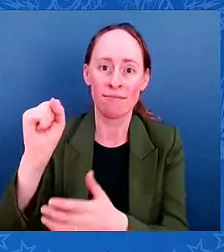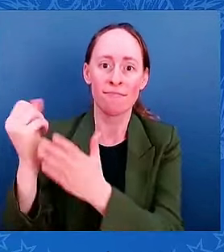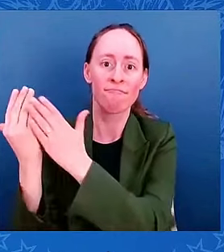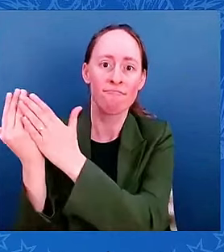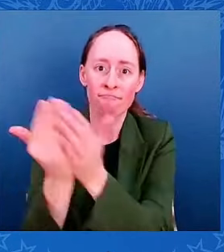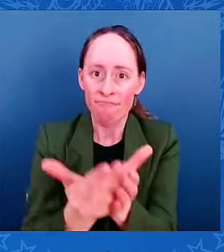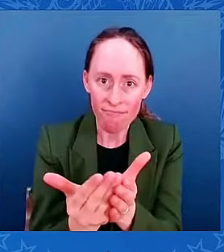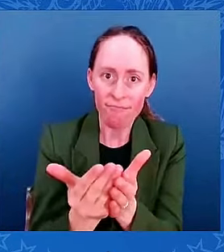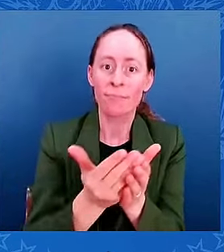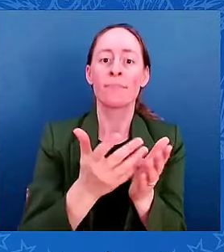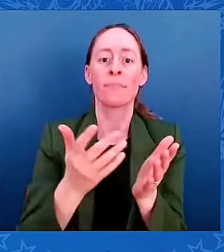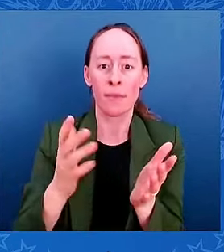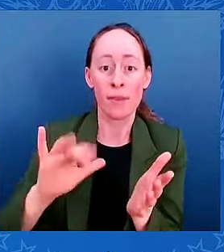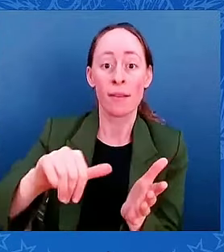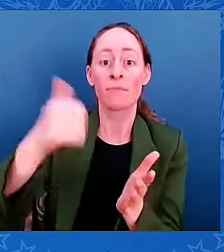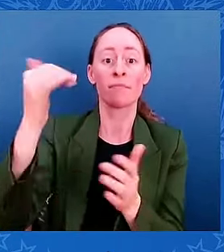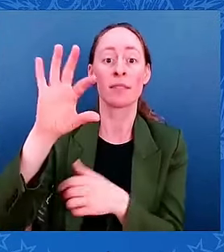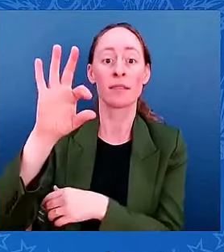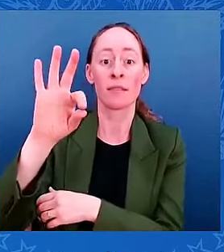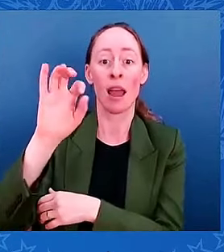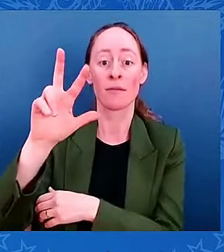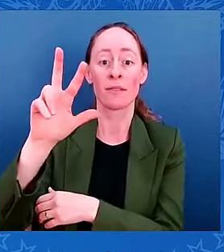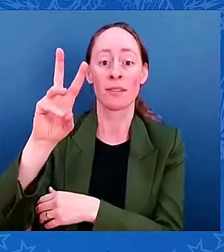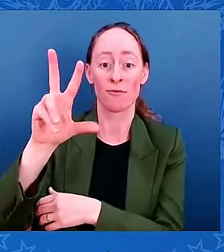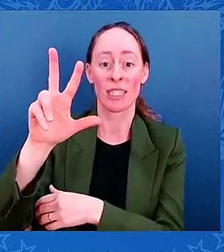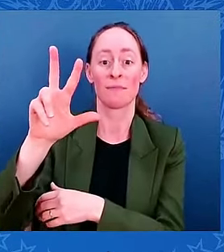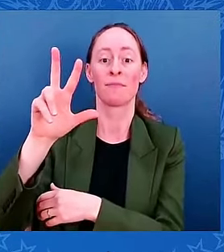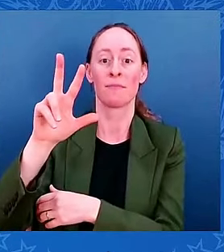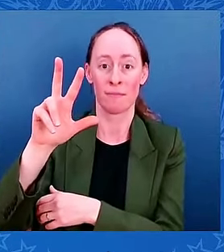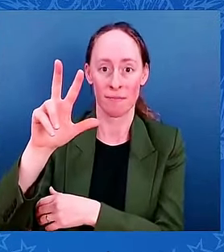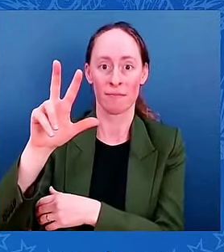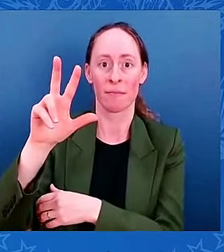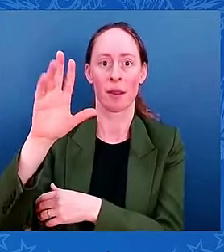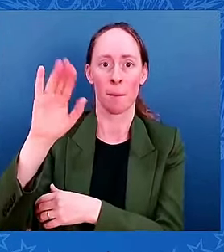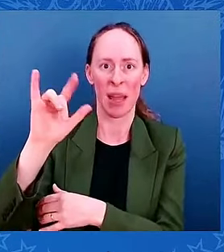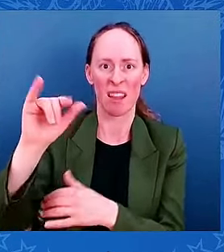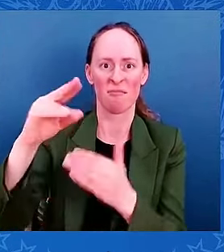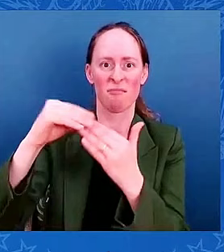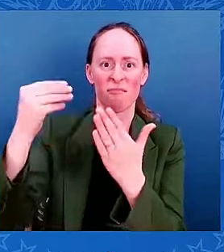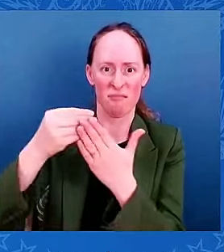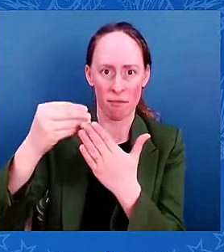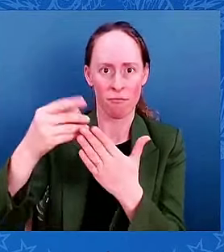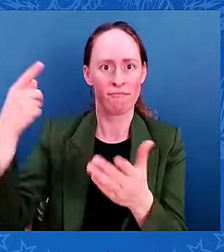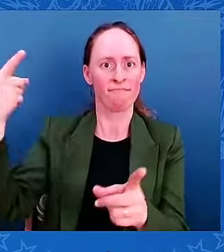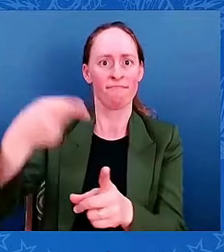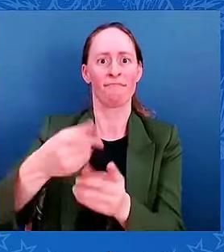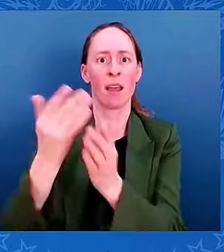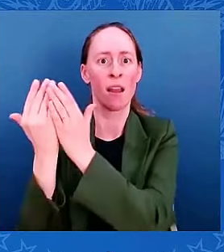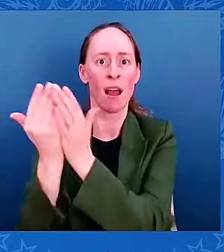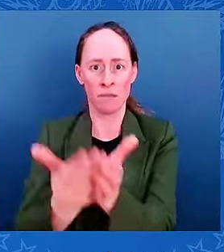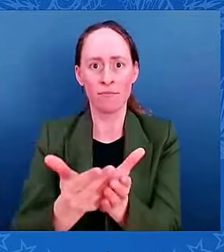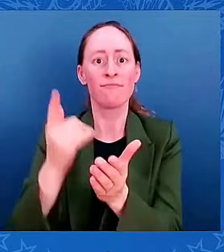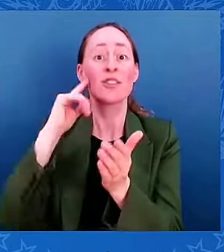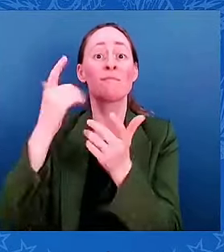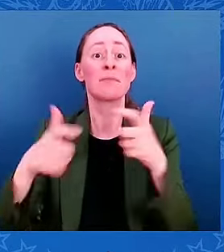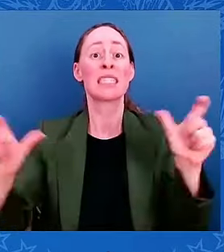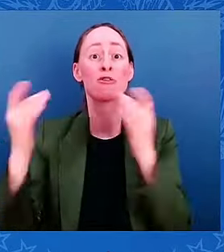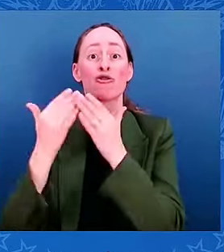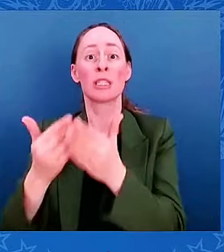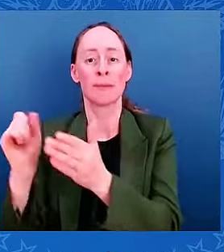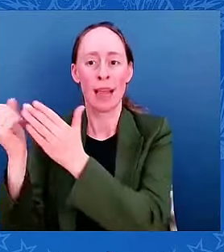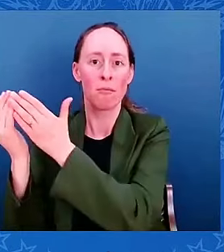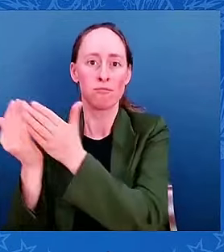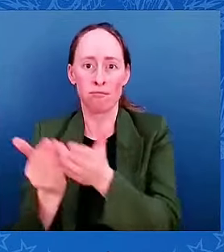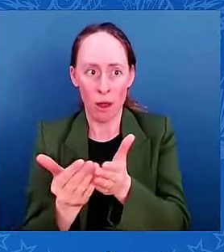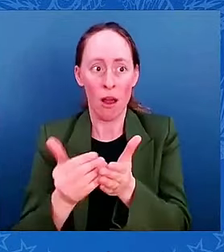$693 million to build better locks, accommodate bigger shipping vessels, carry more products to market, get them there cheaper,